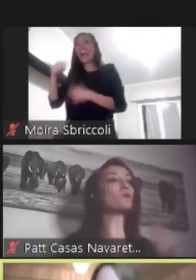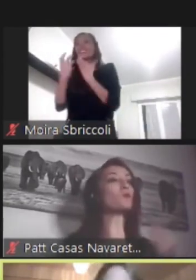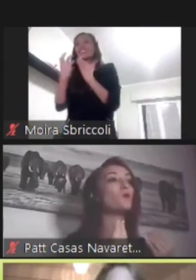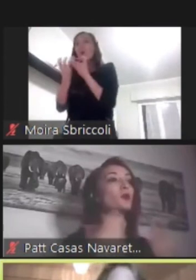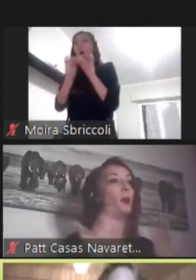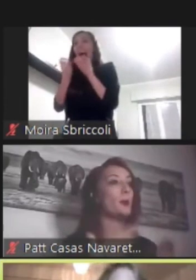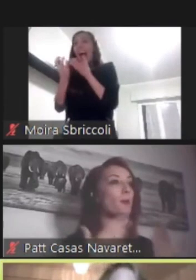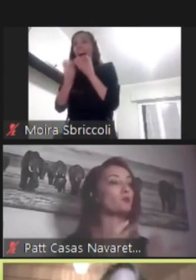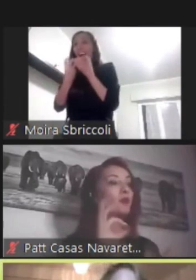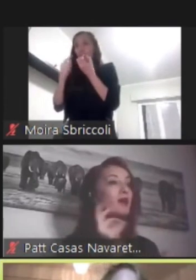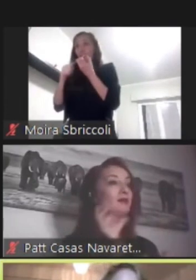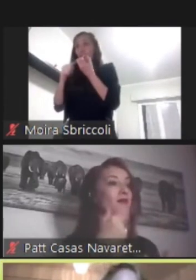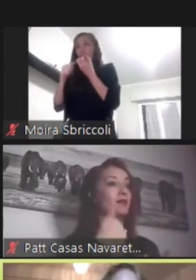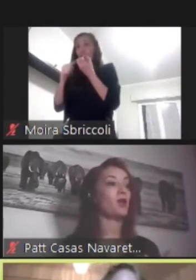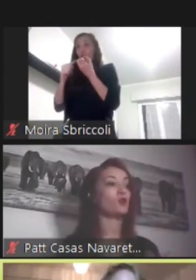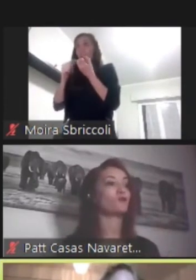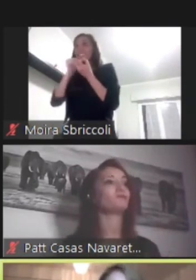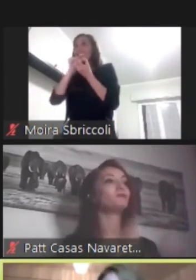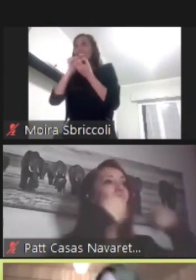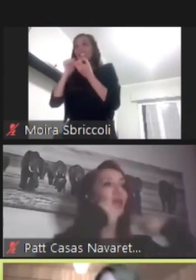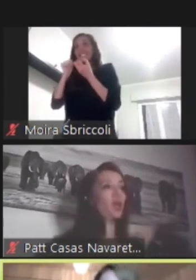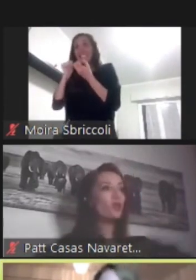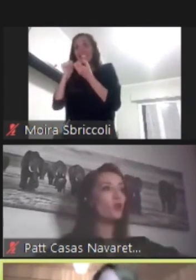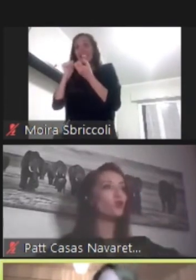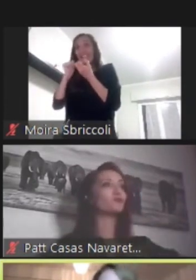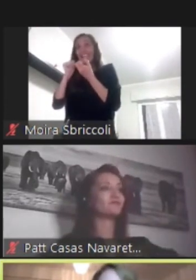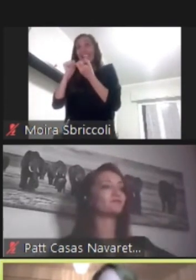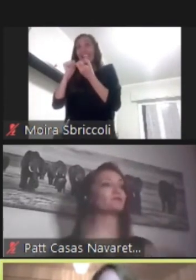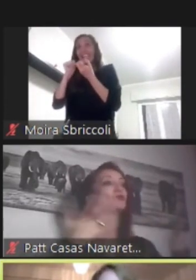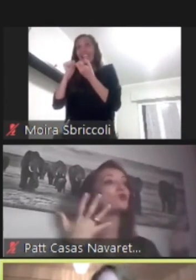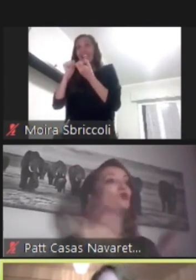or a supplement source.